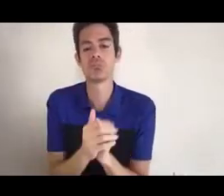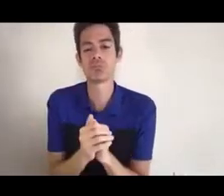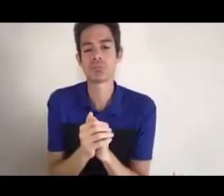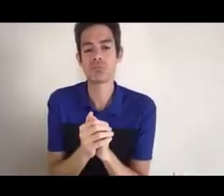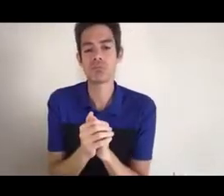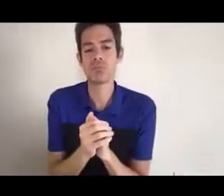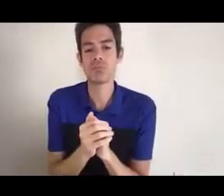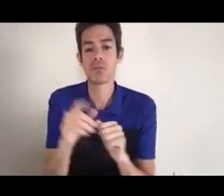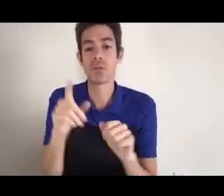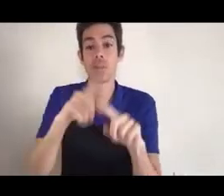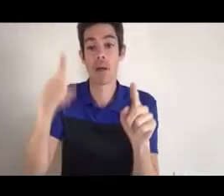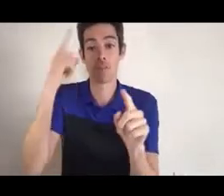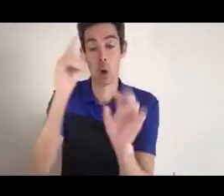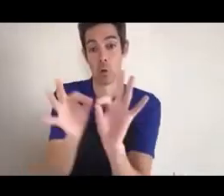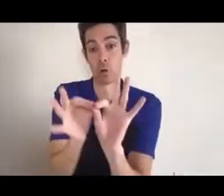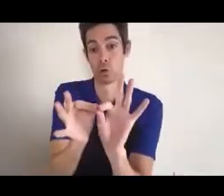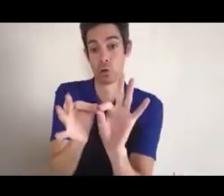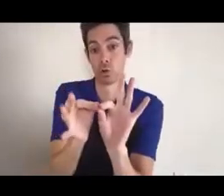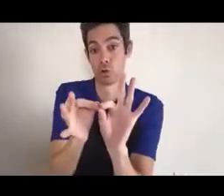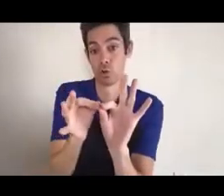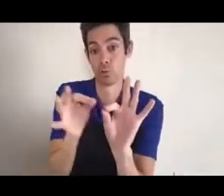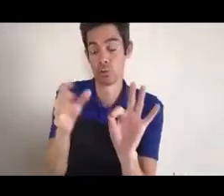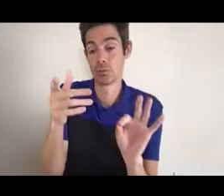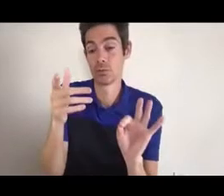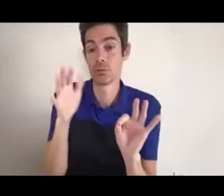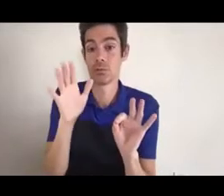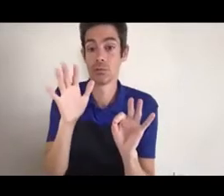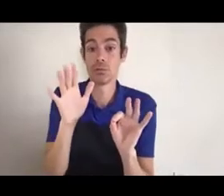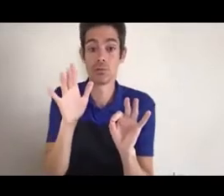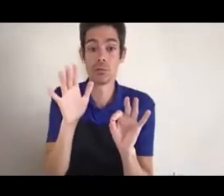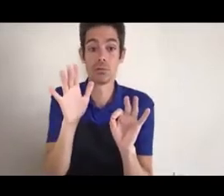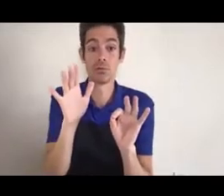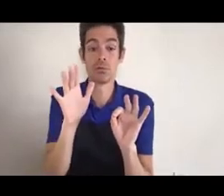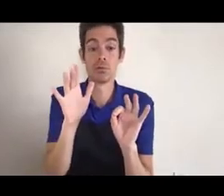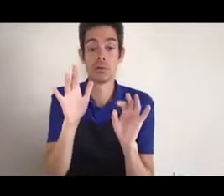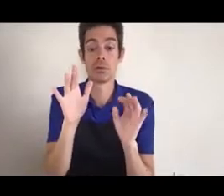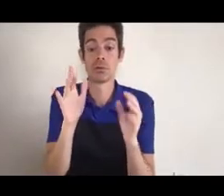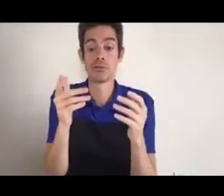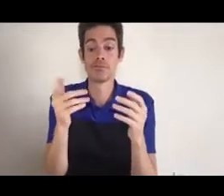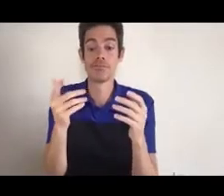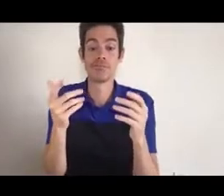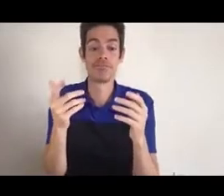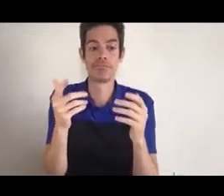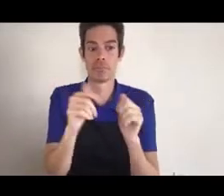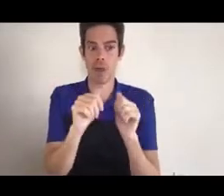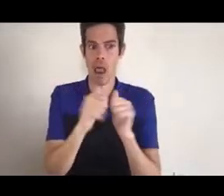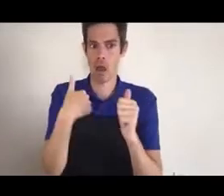it's exposure and getting them to practice. But I think for interpreters,